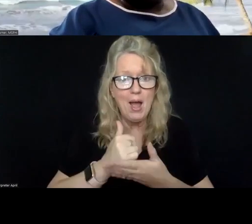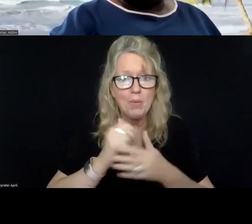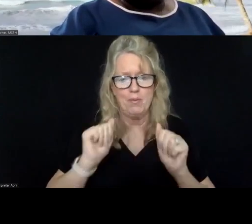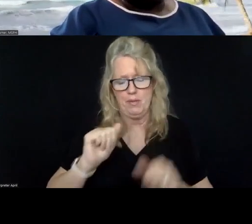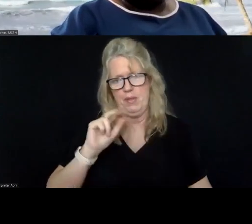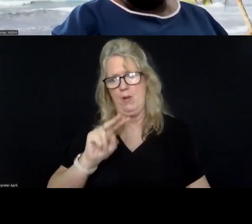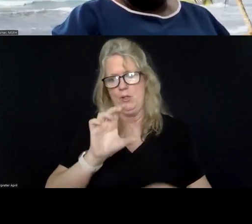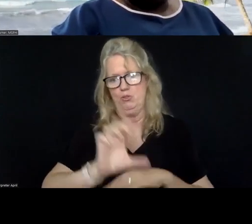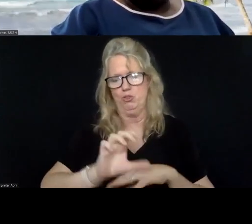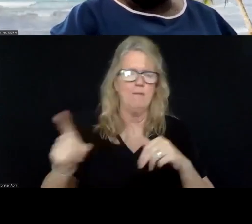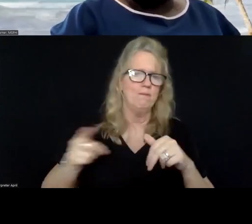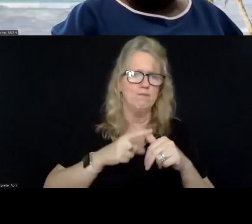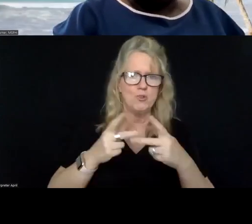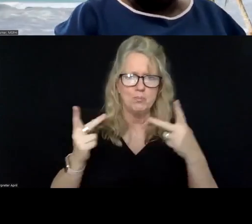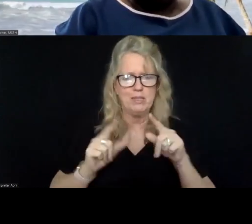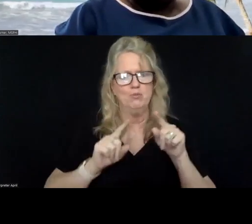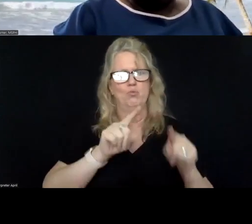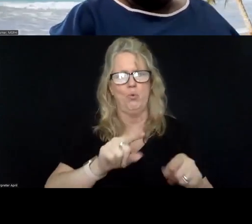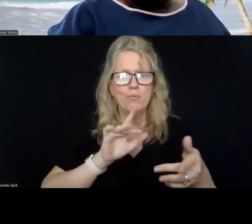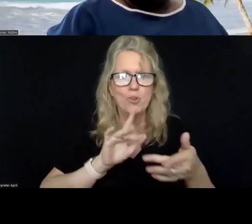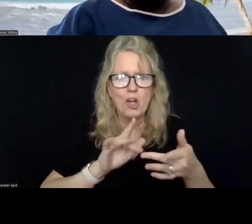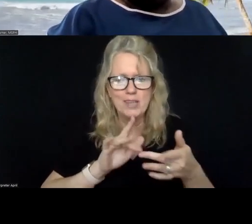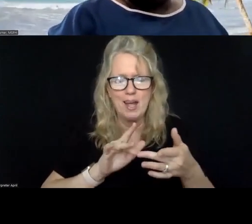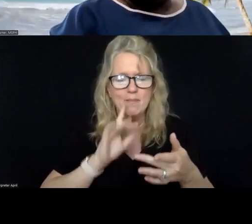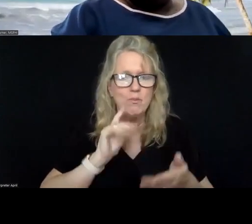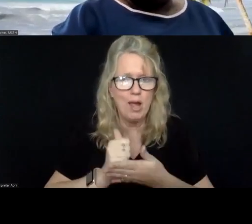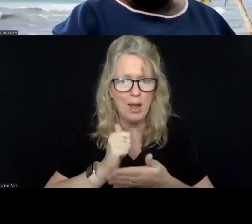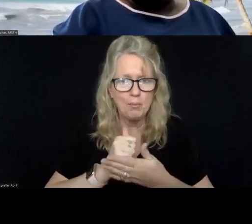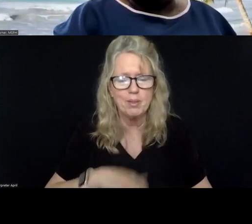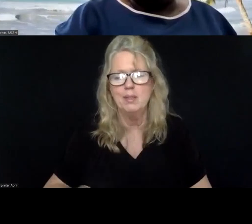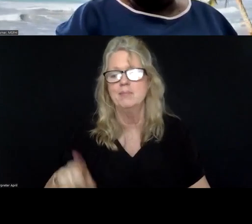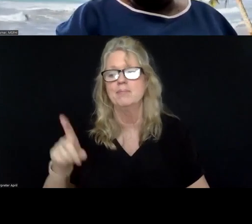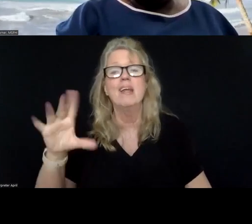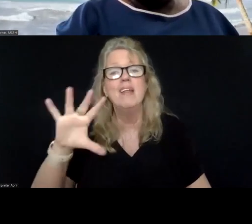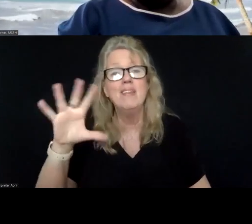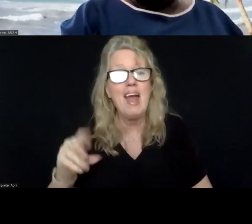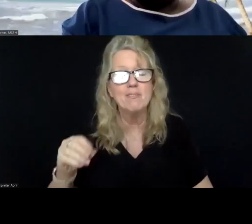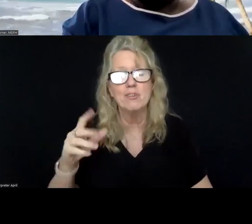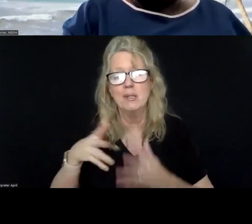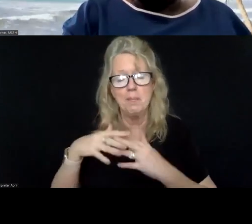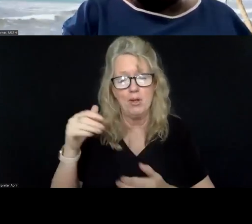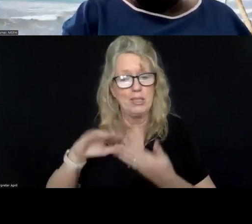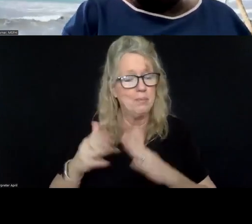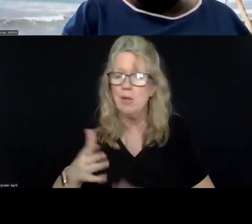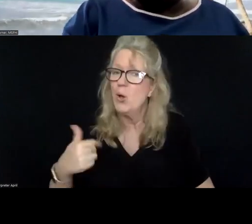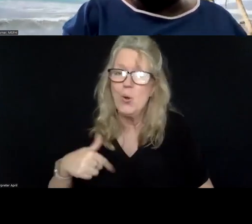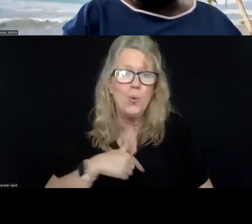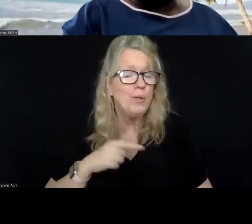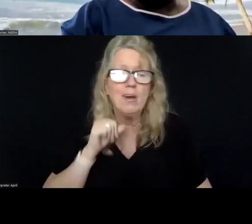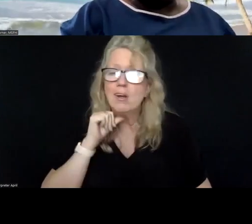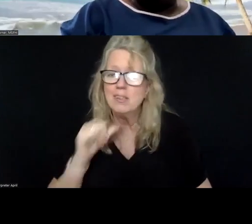church as the first place of contact. In the African American community, we are not